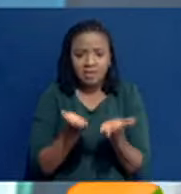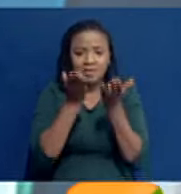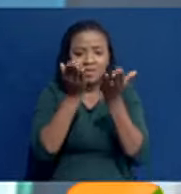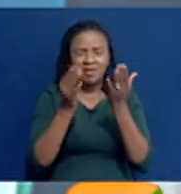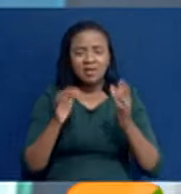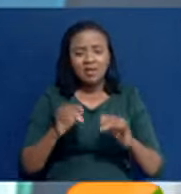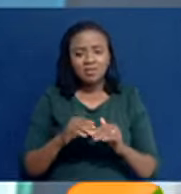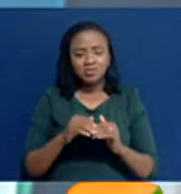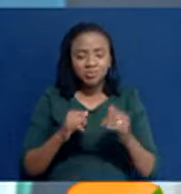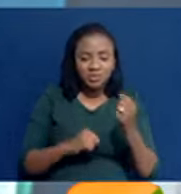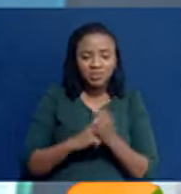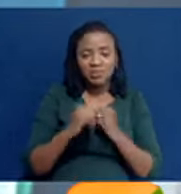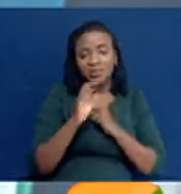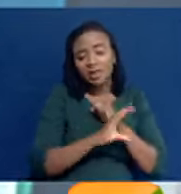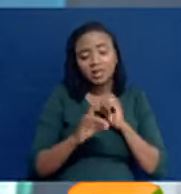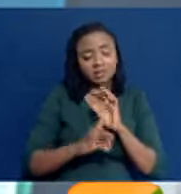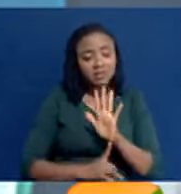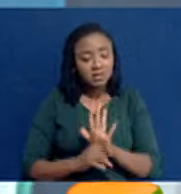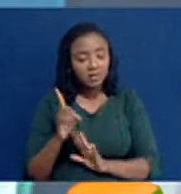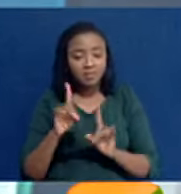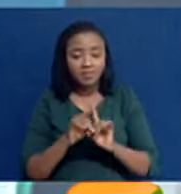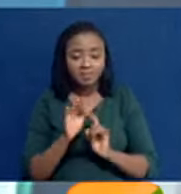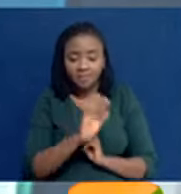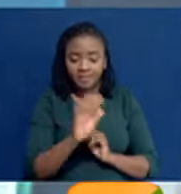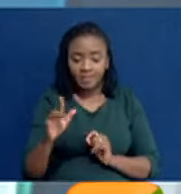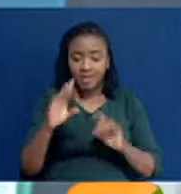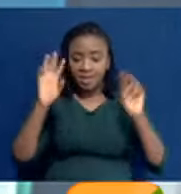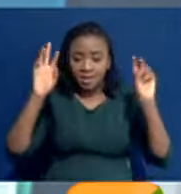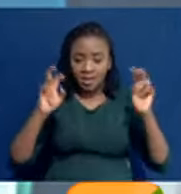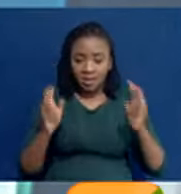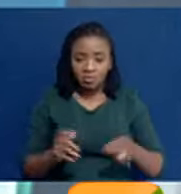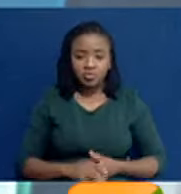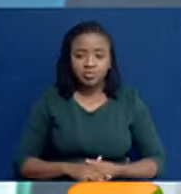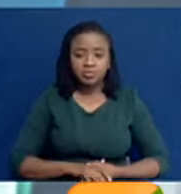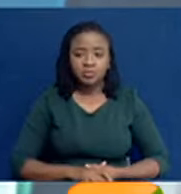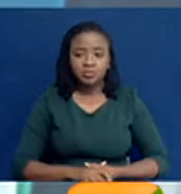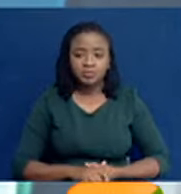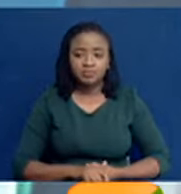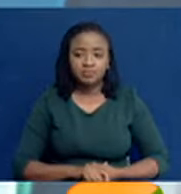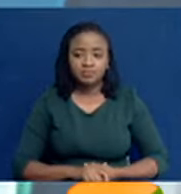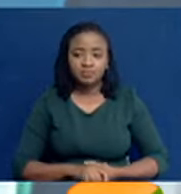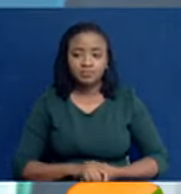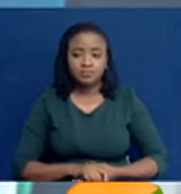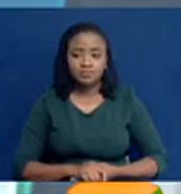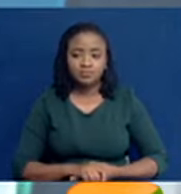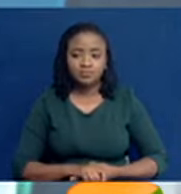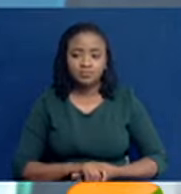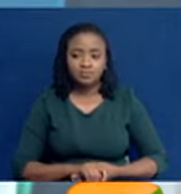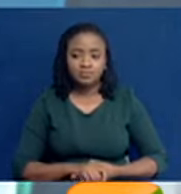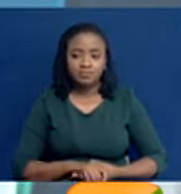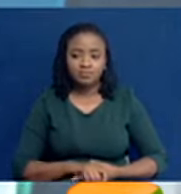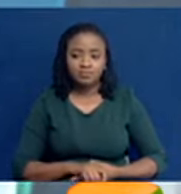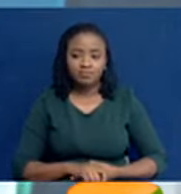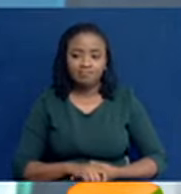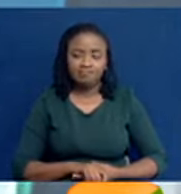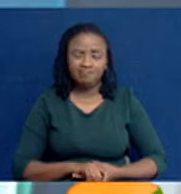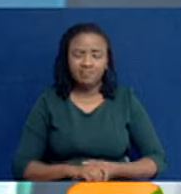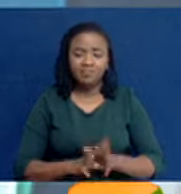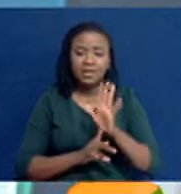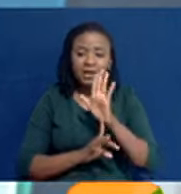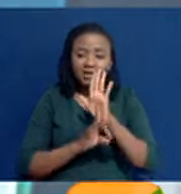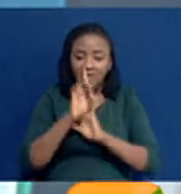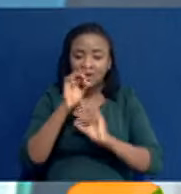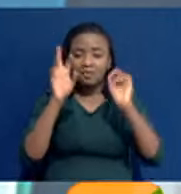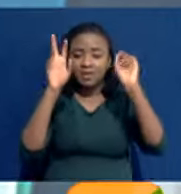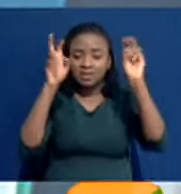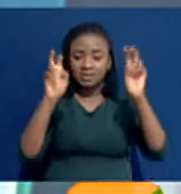development, and there are issues, development issues, which can only be looked